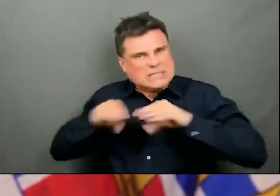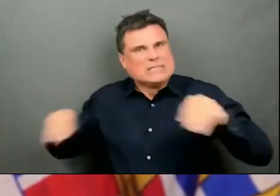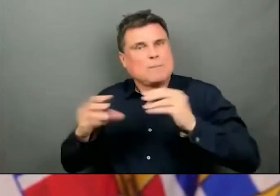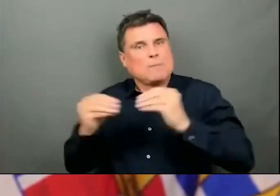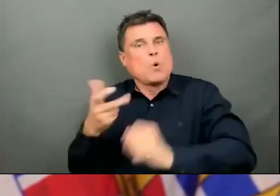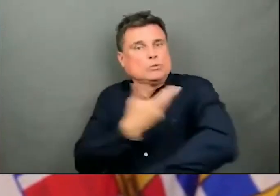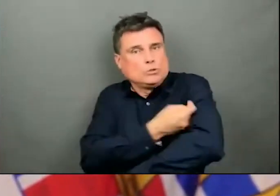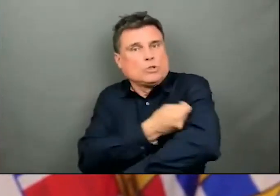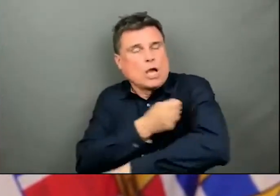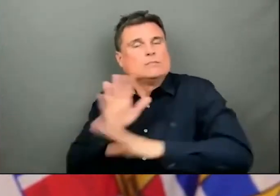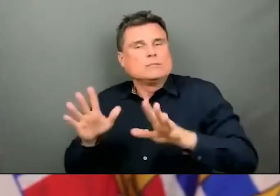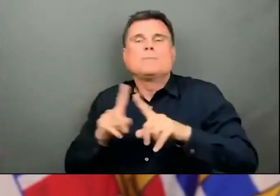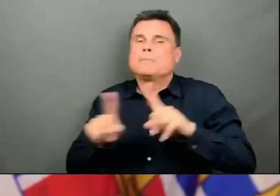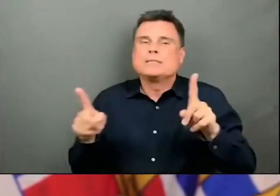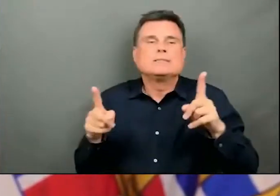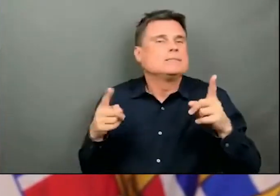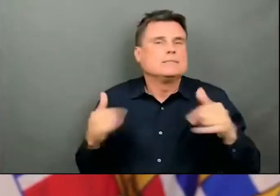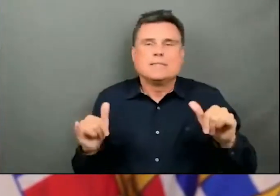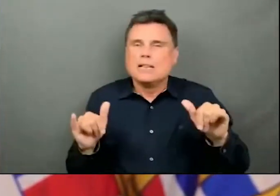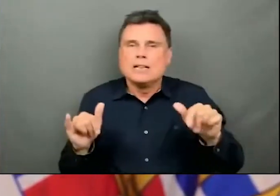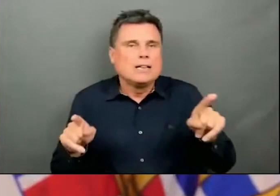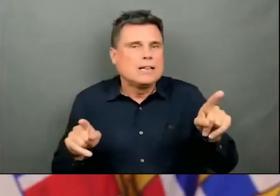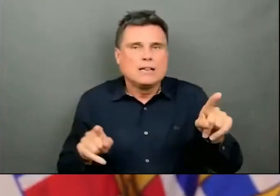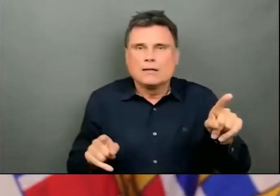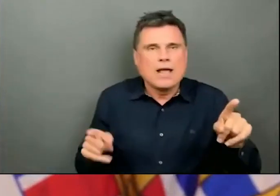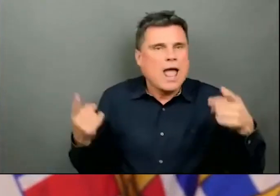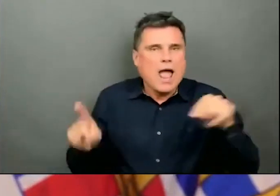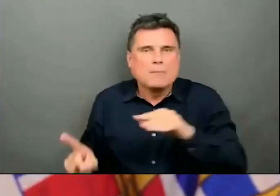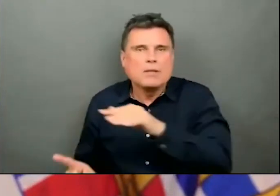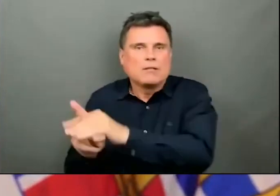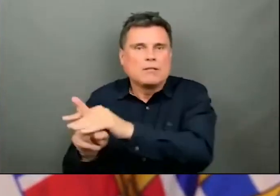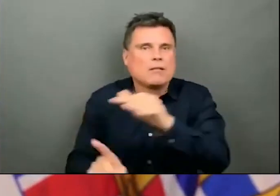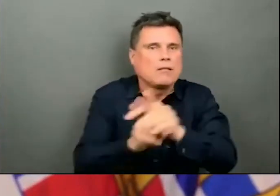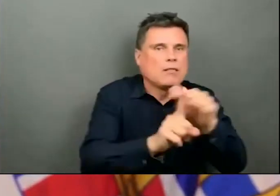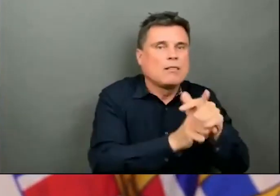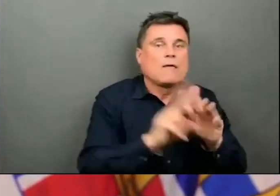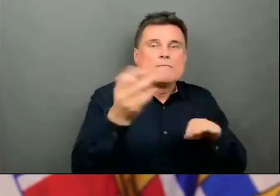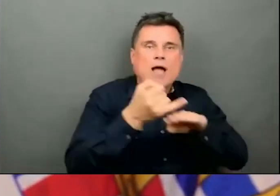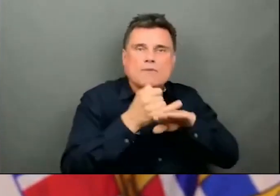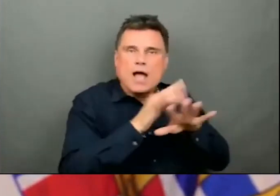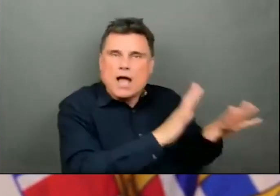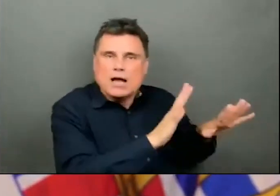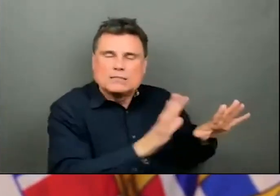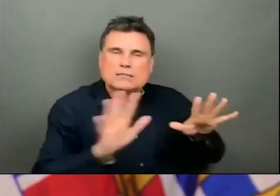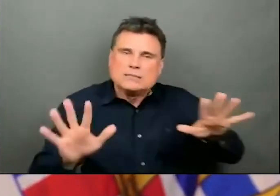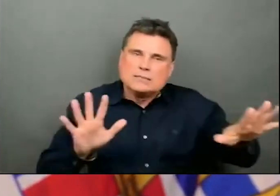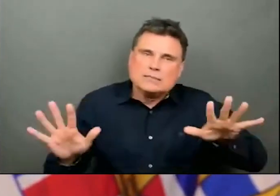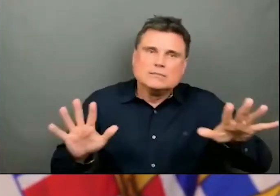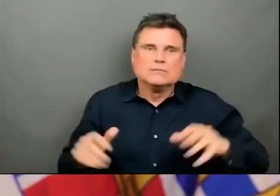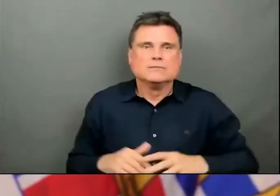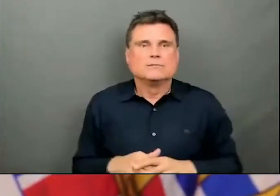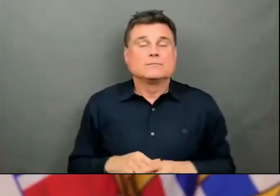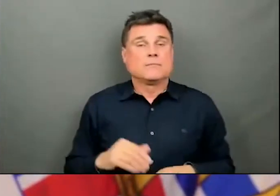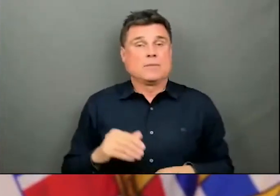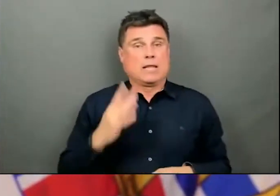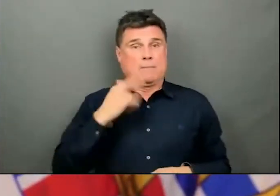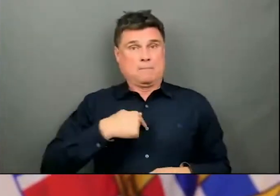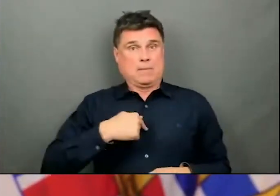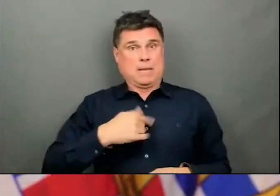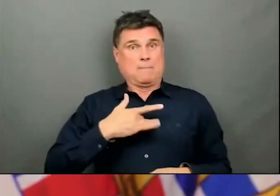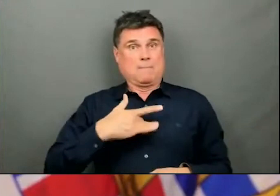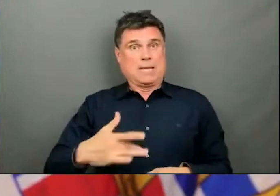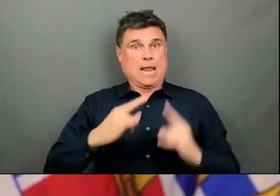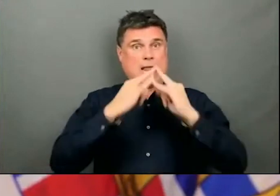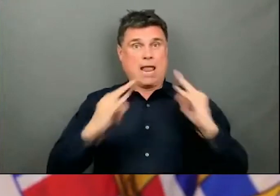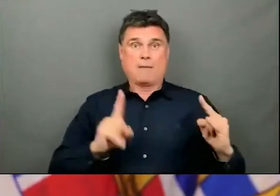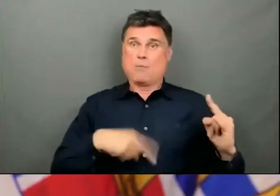the interior, to the north, and here on Vancouver Island. So yes, if you are somebody who goes camping by themselves or with your